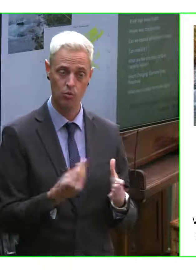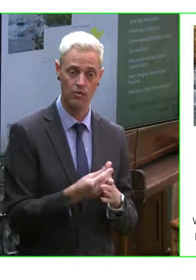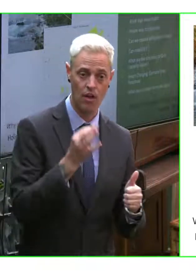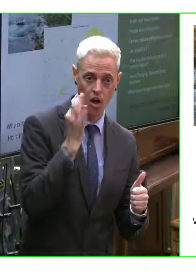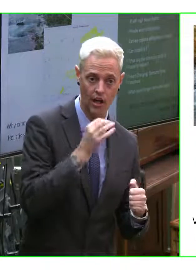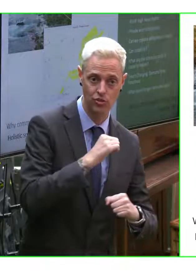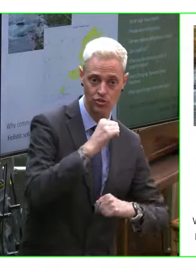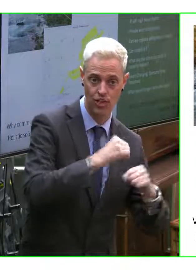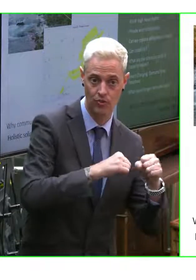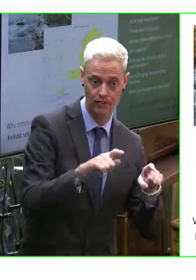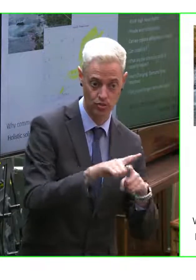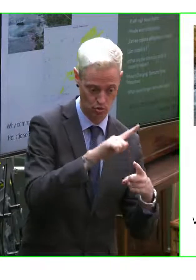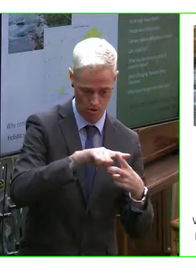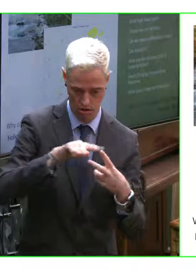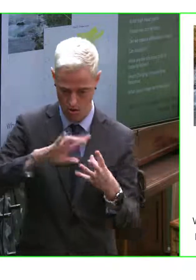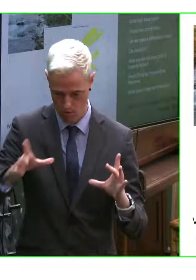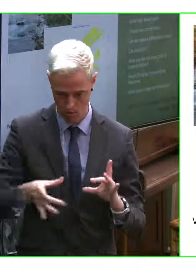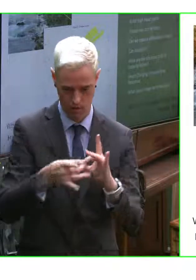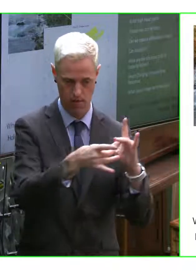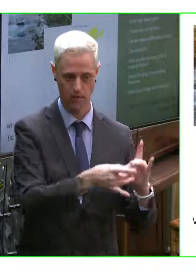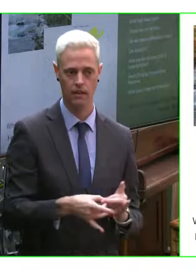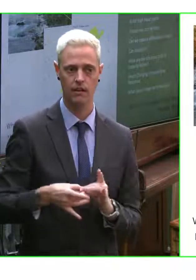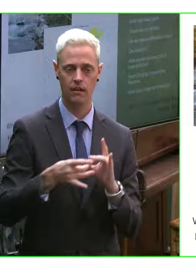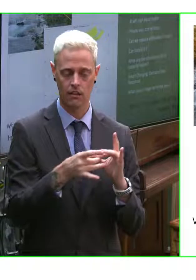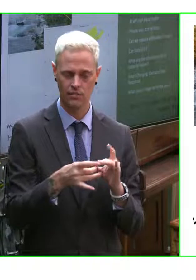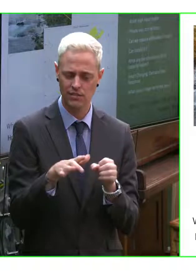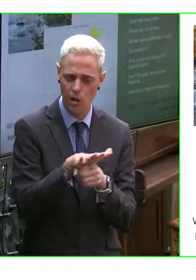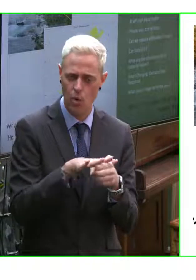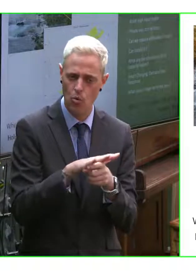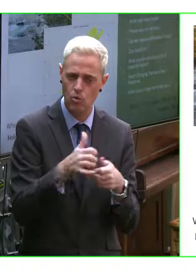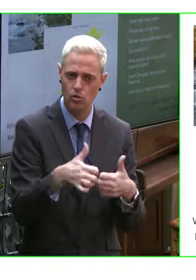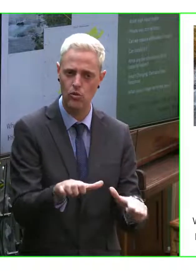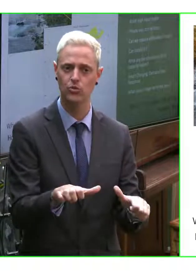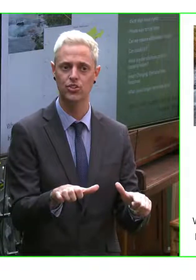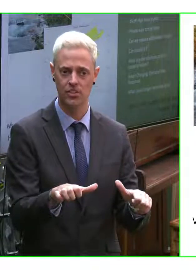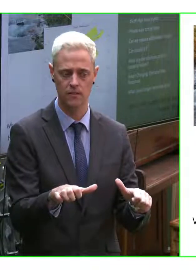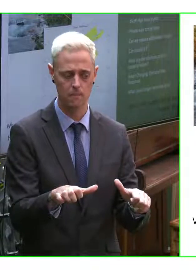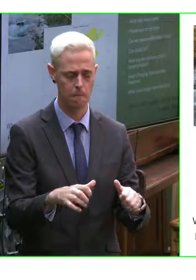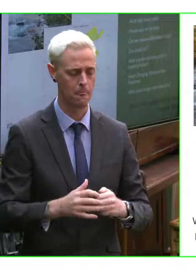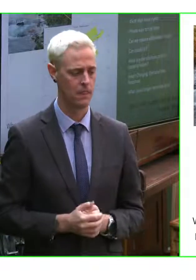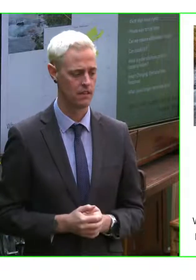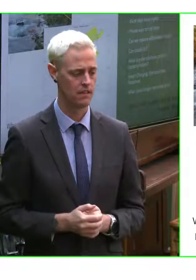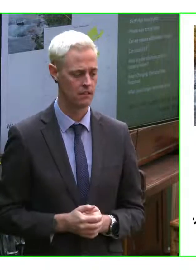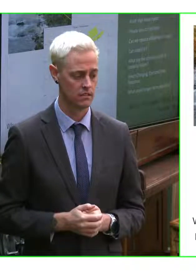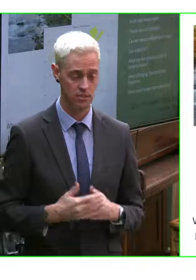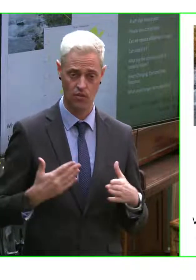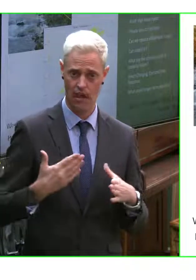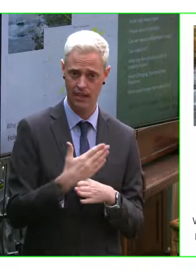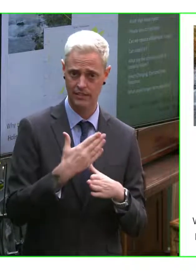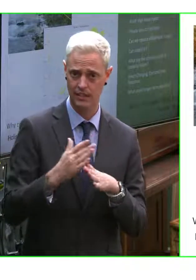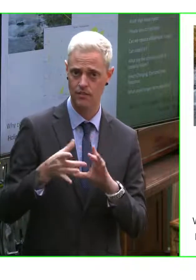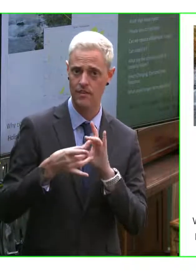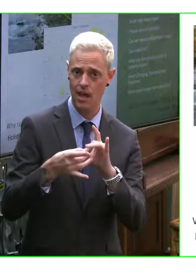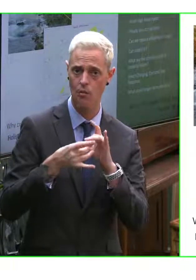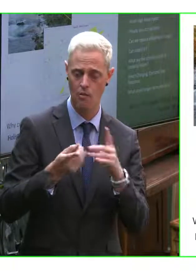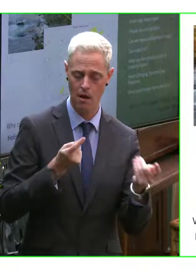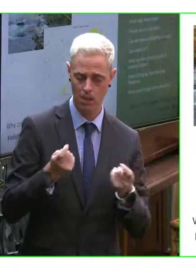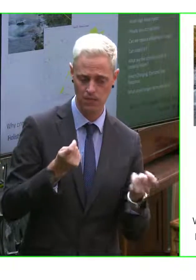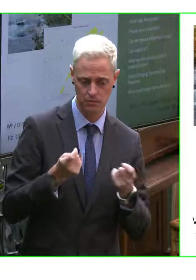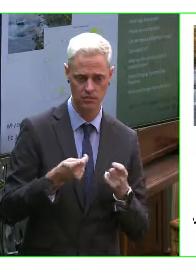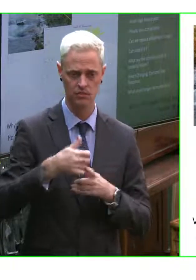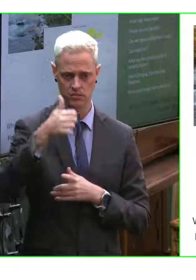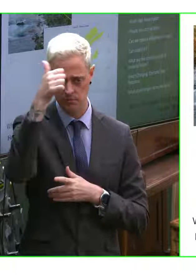hydro generator in. So again, we're looking at very localised solutions. We're looking at active network management. We're looking at smart